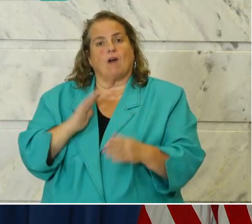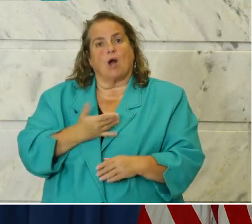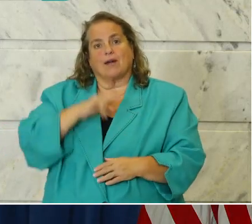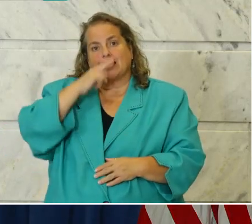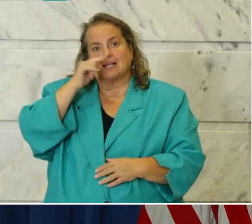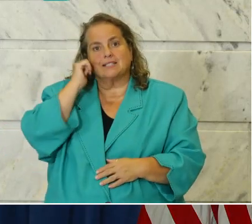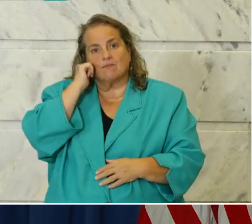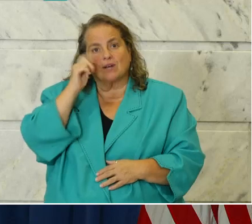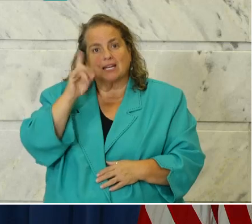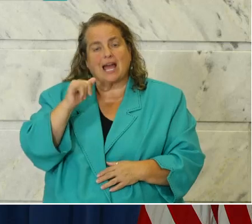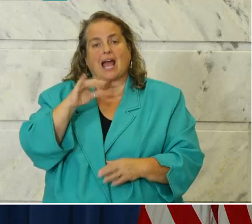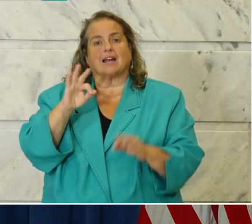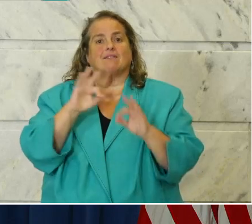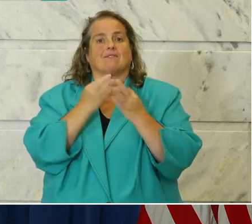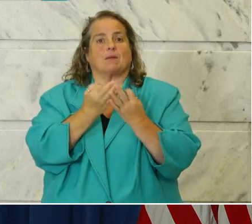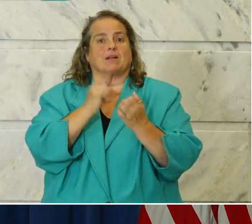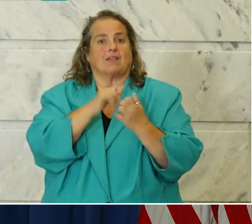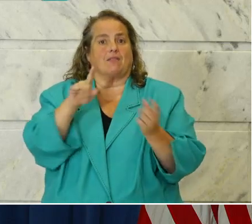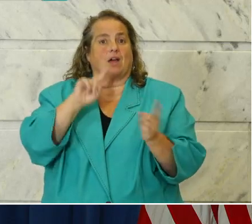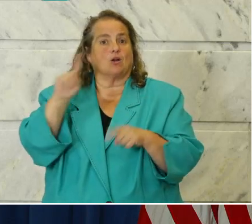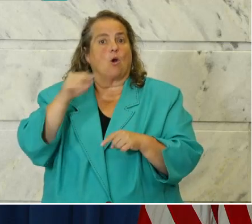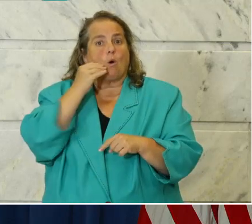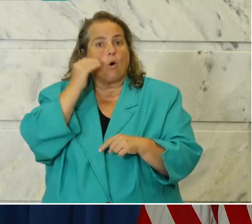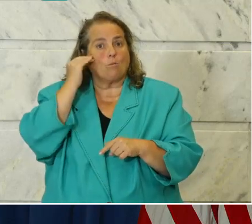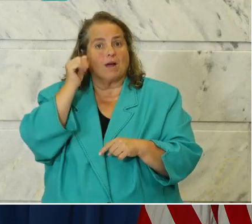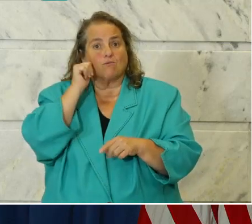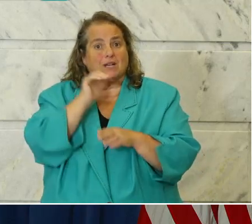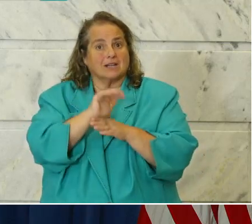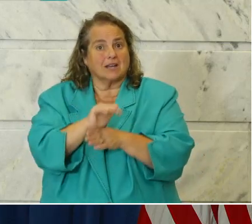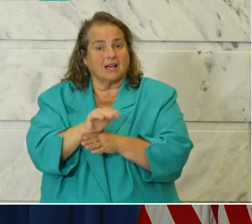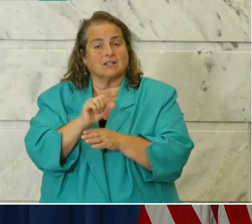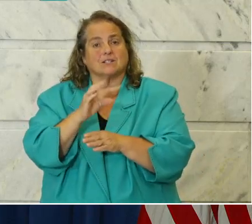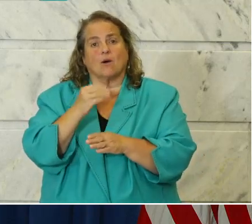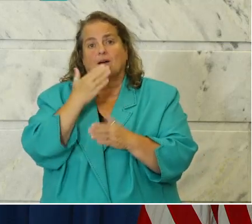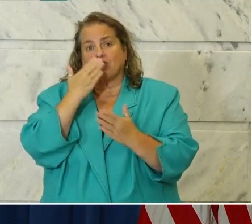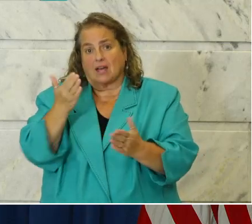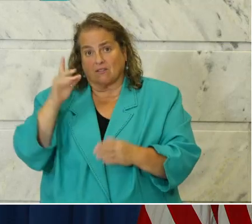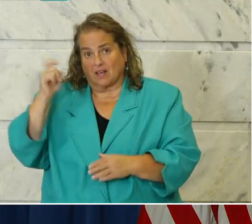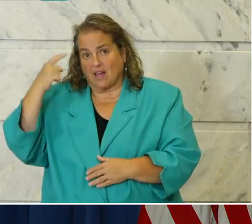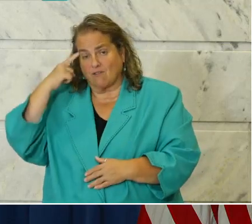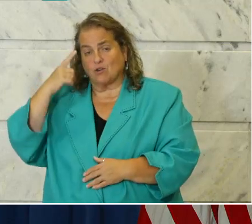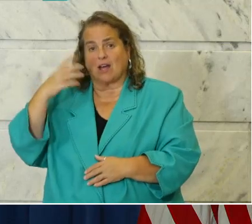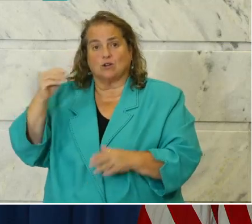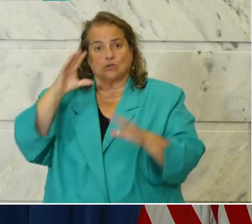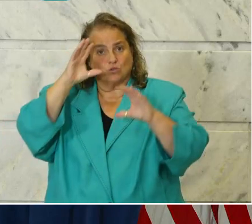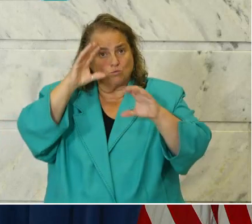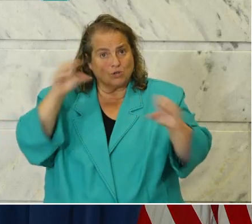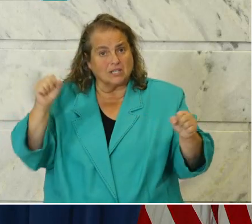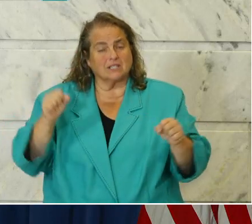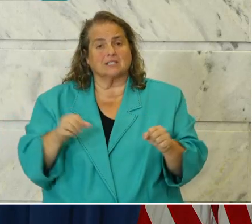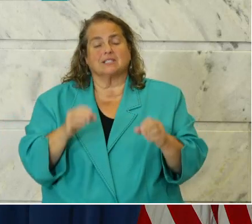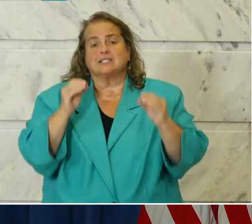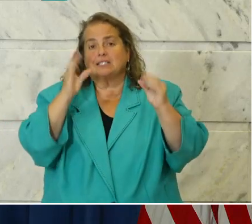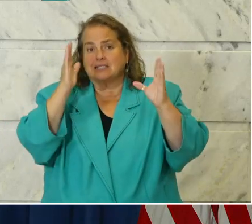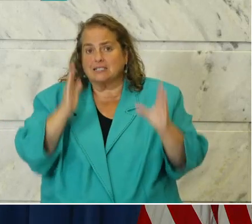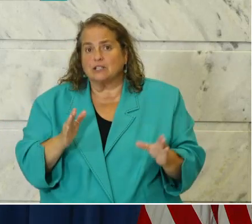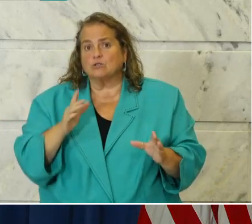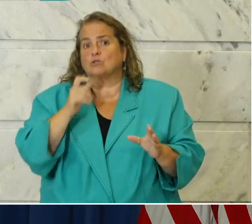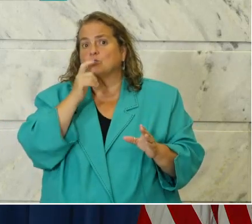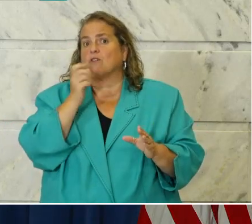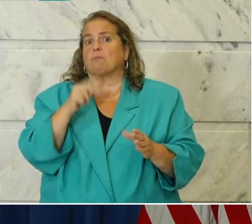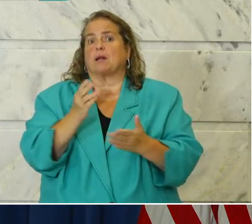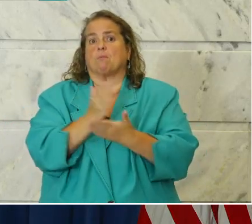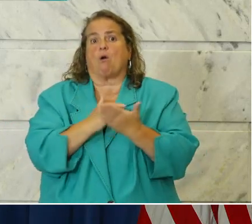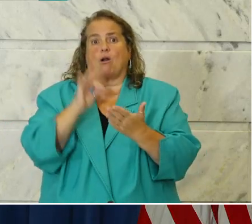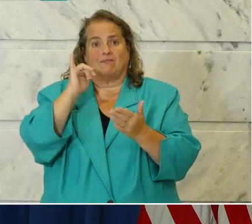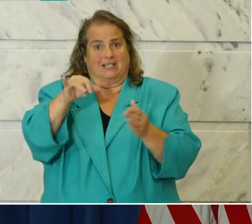day and the families that they go home to every night. And so I want to thank you, Governor, and to all of the superintendents and teachers who have been a part of this